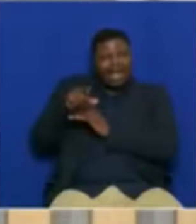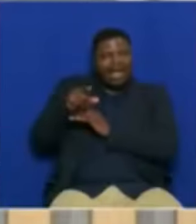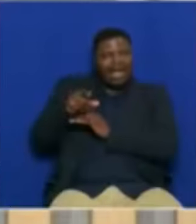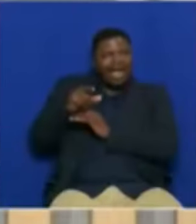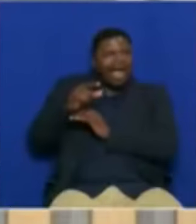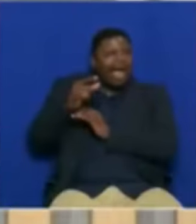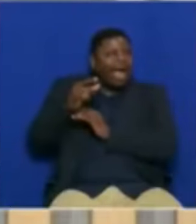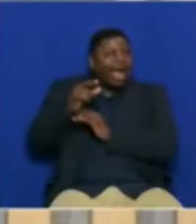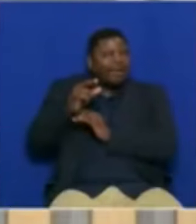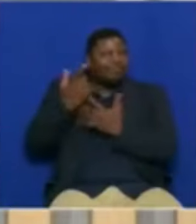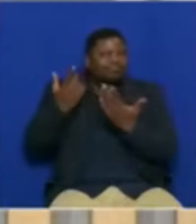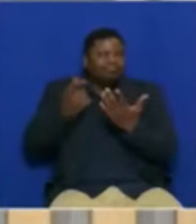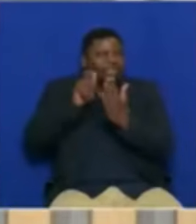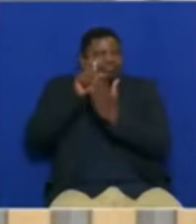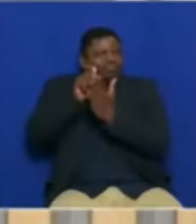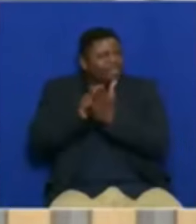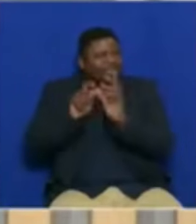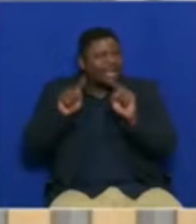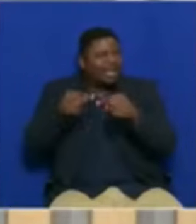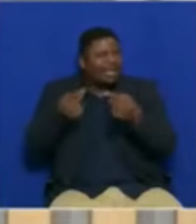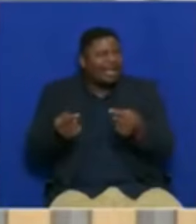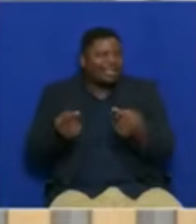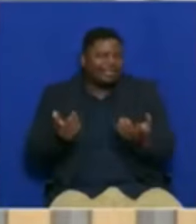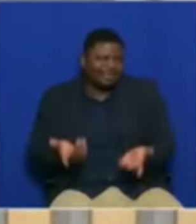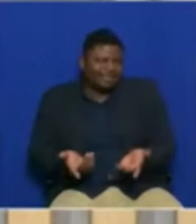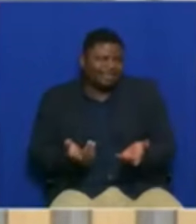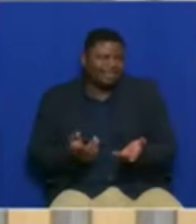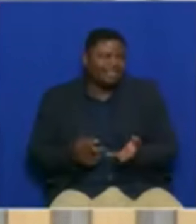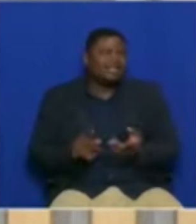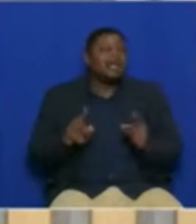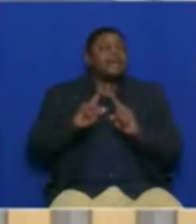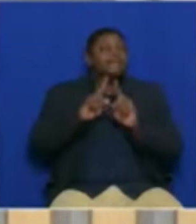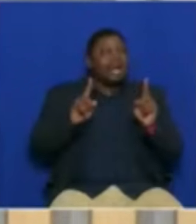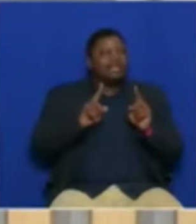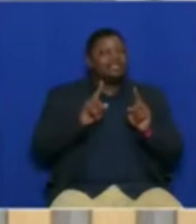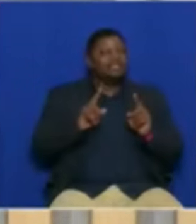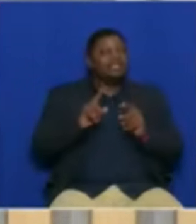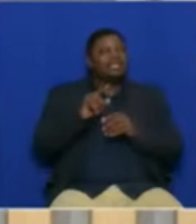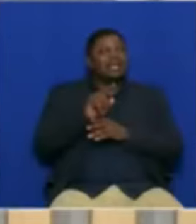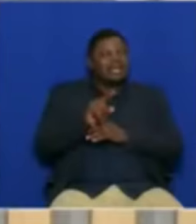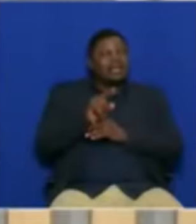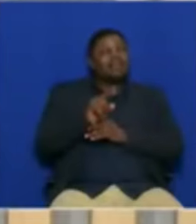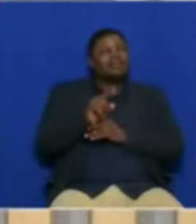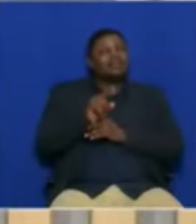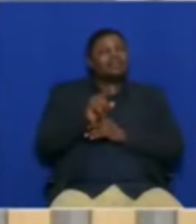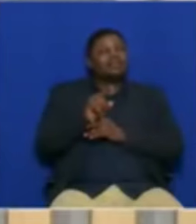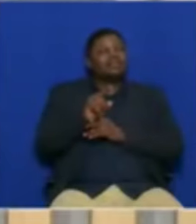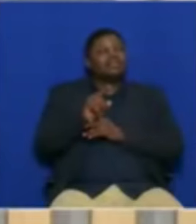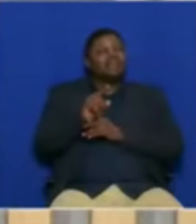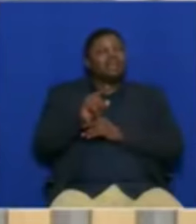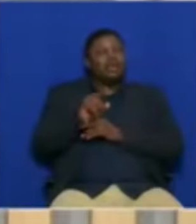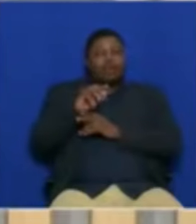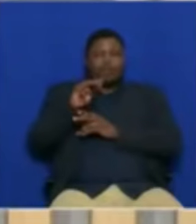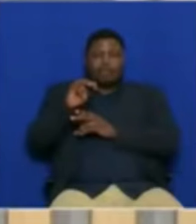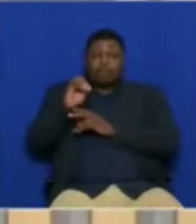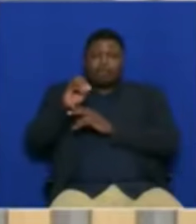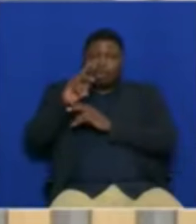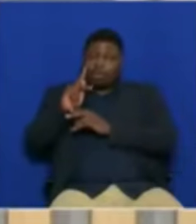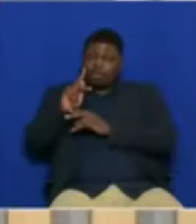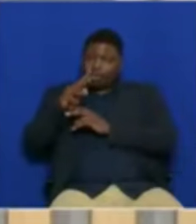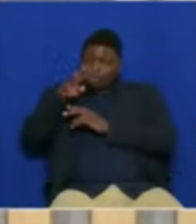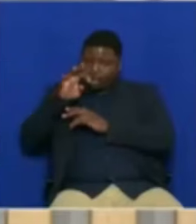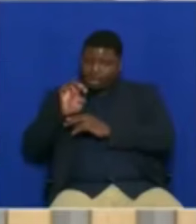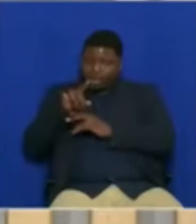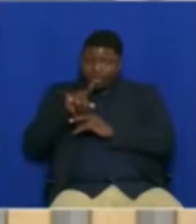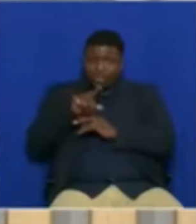done, which Brigadier Mukwele, who's the head of the vetting system, should know better. Write a letter. Brigadier Ngube, I think. Yes, write